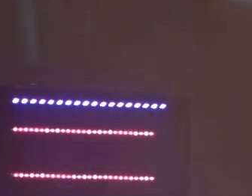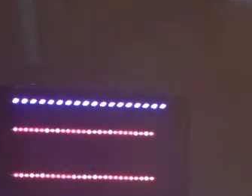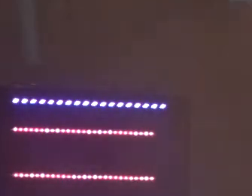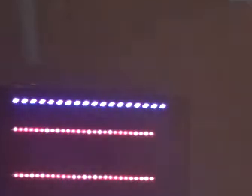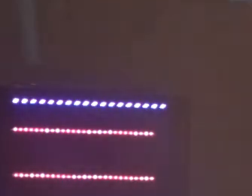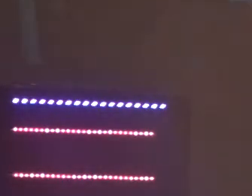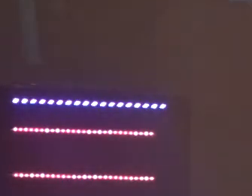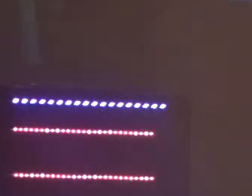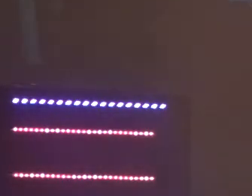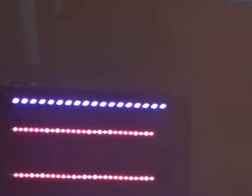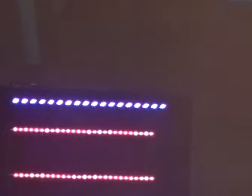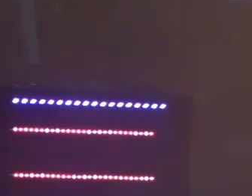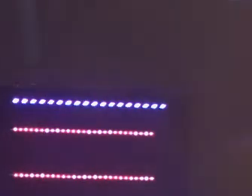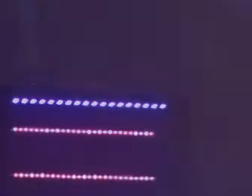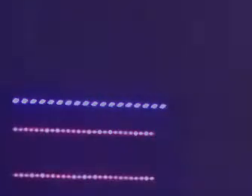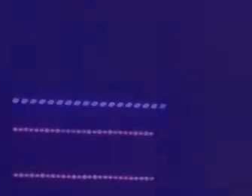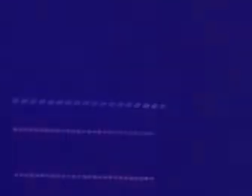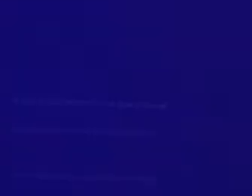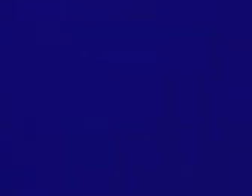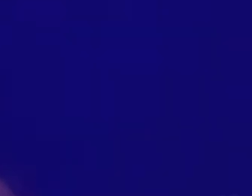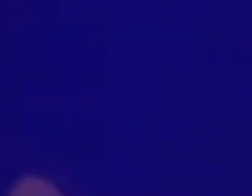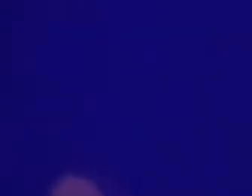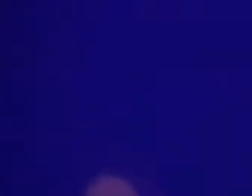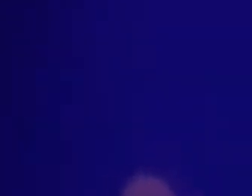We focus our attention, we focus our eyes on You today, God.